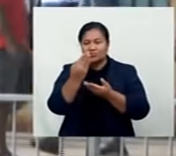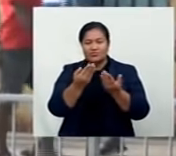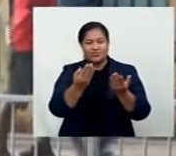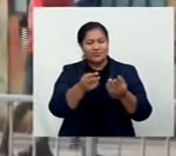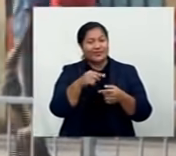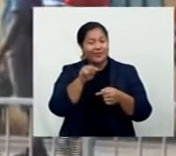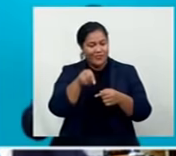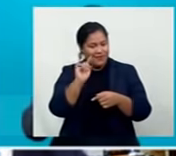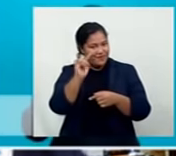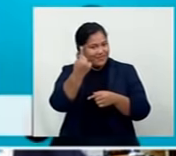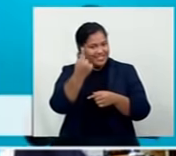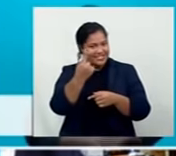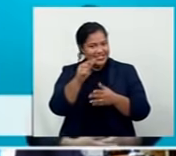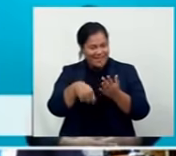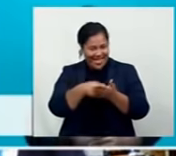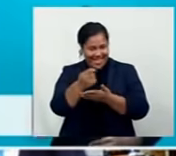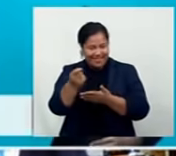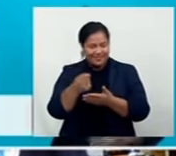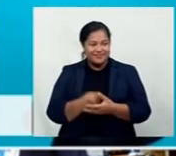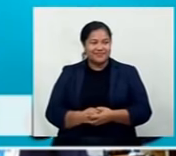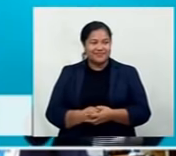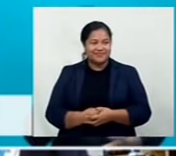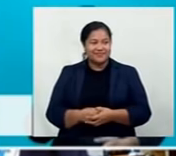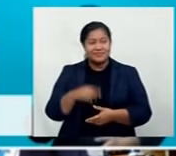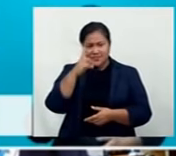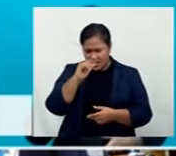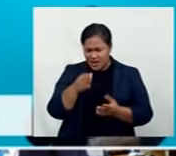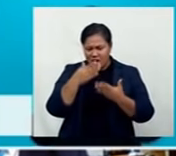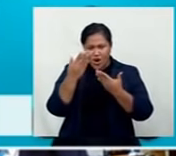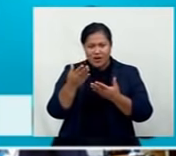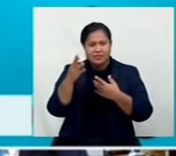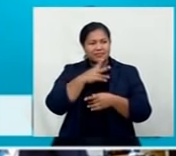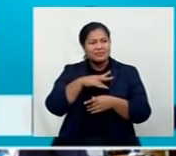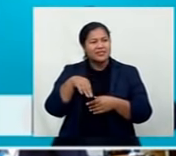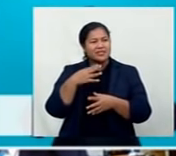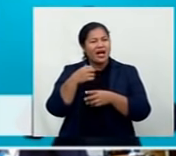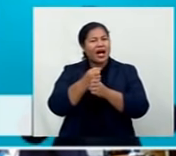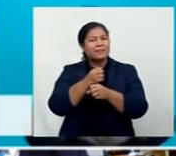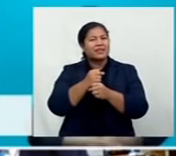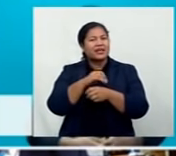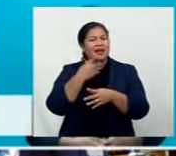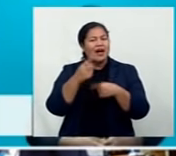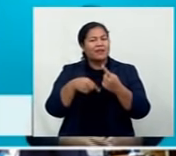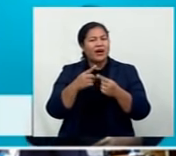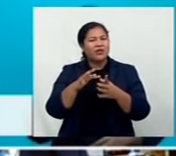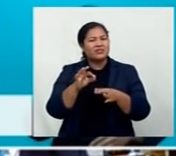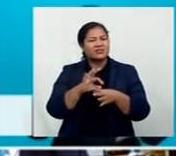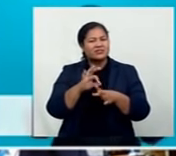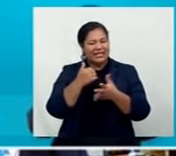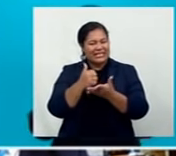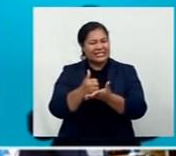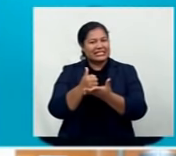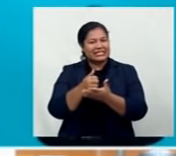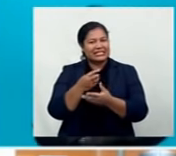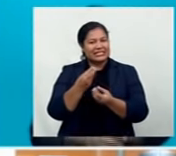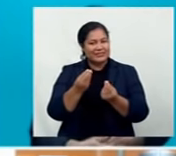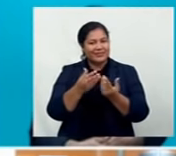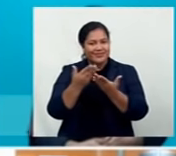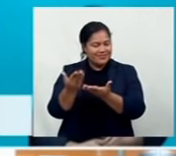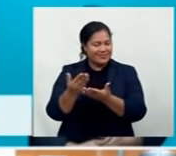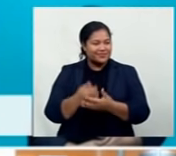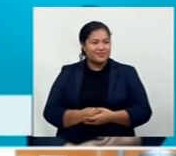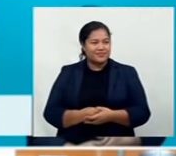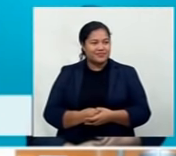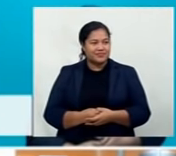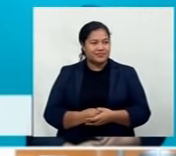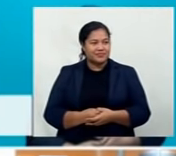this first round. Can the Honourable Minister update Parliament on the unemployment assistance? Thank you. Interestingly enough,